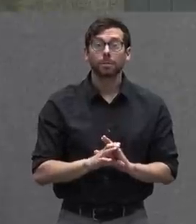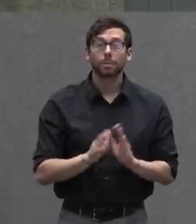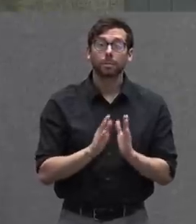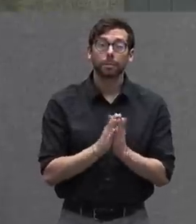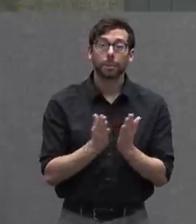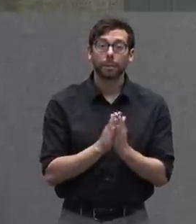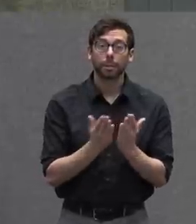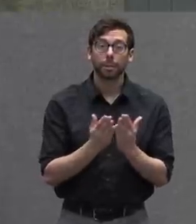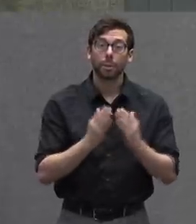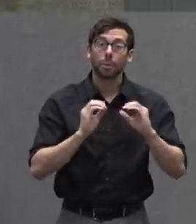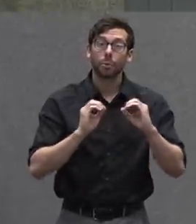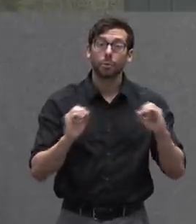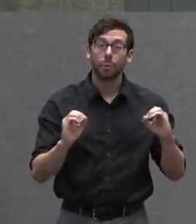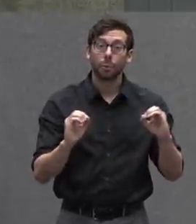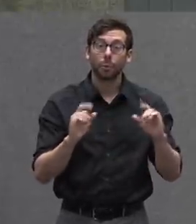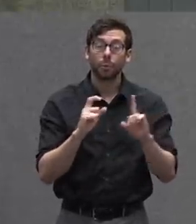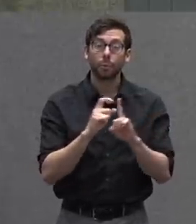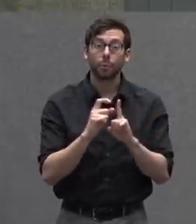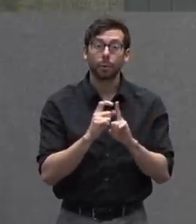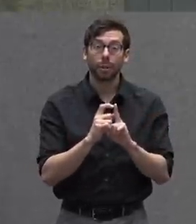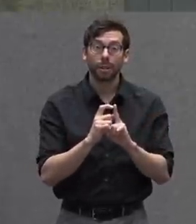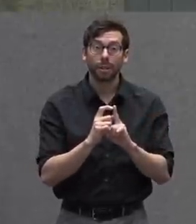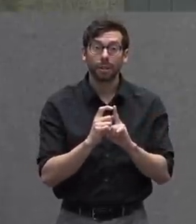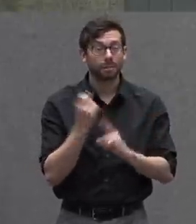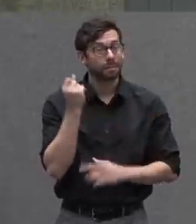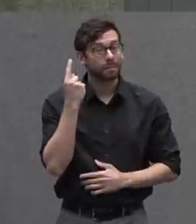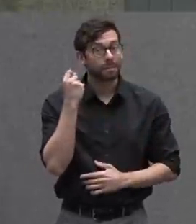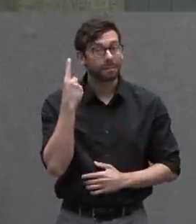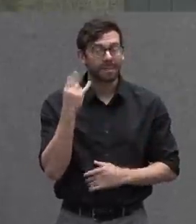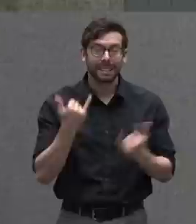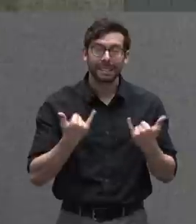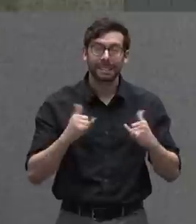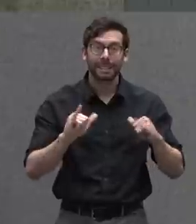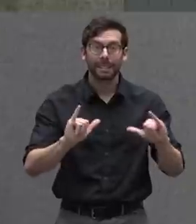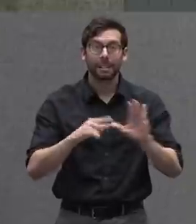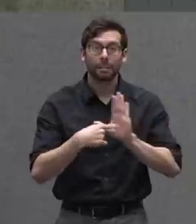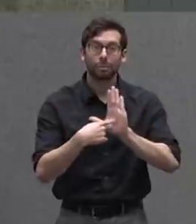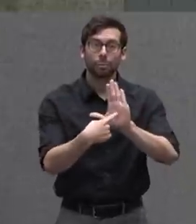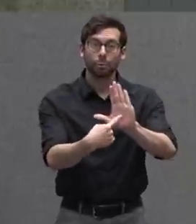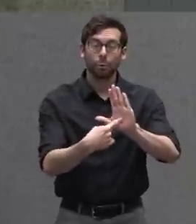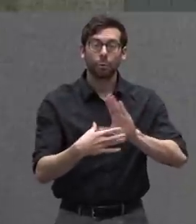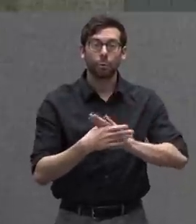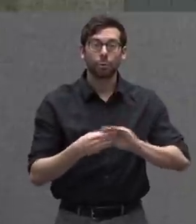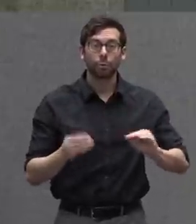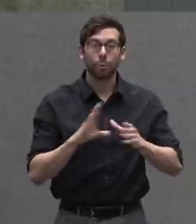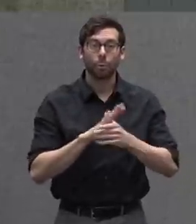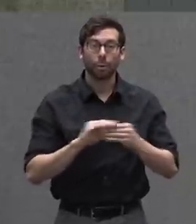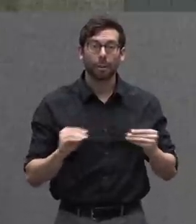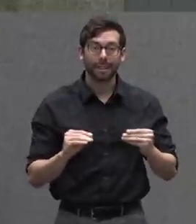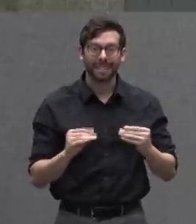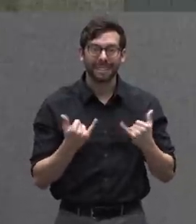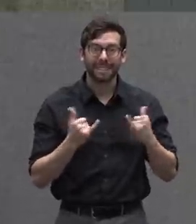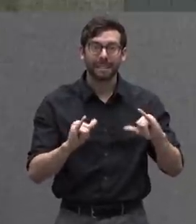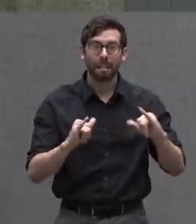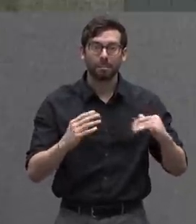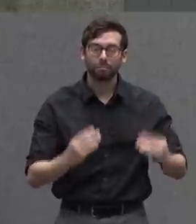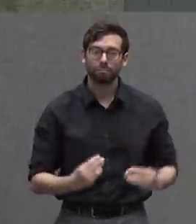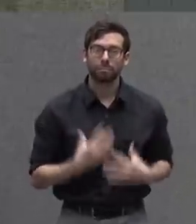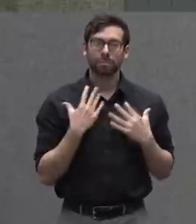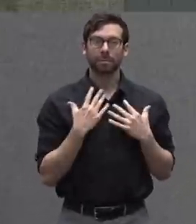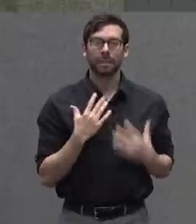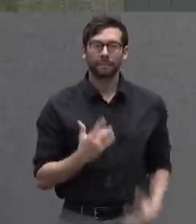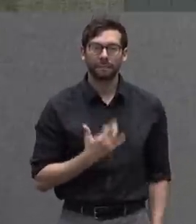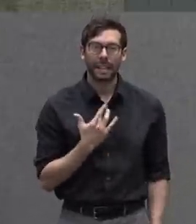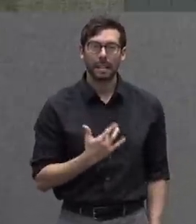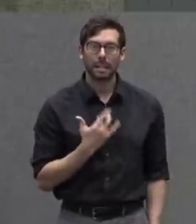going to tell us a story. And it's definitely going to help us to have some feelings. Some of those feelings might be